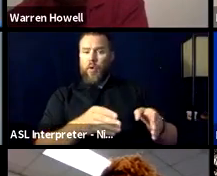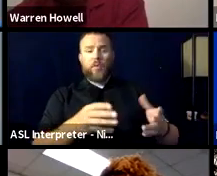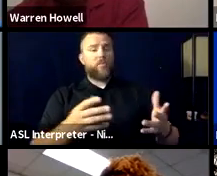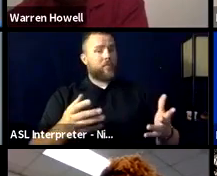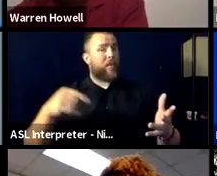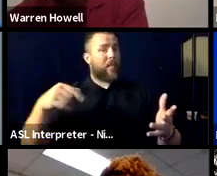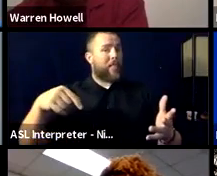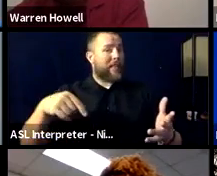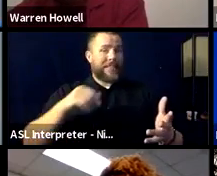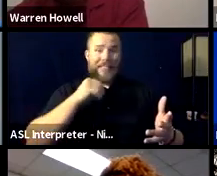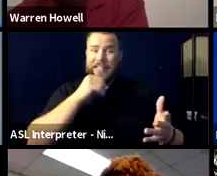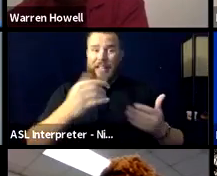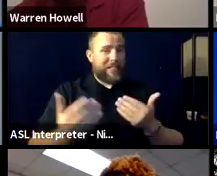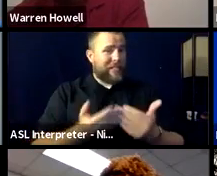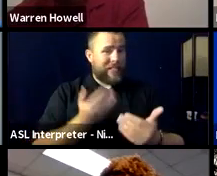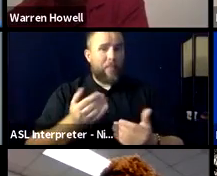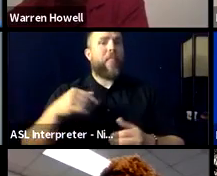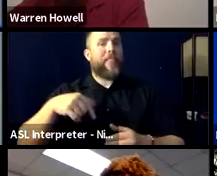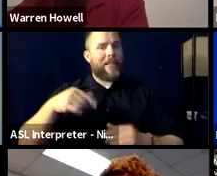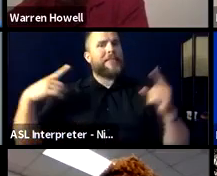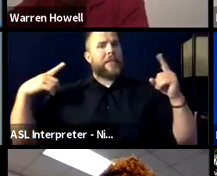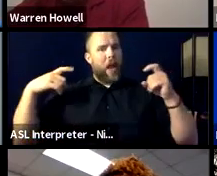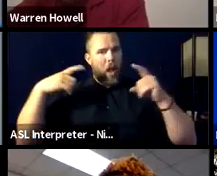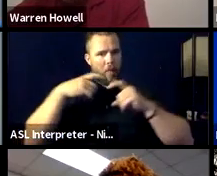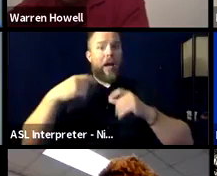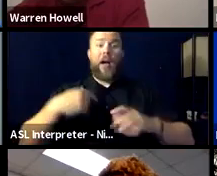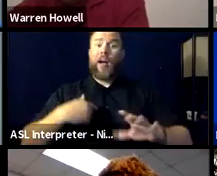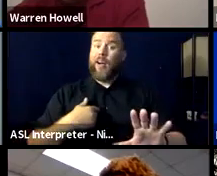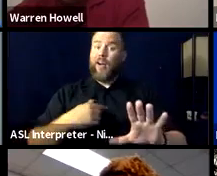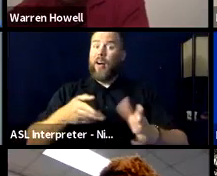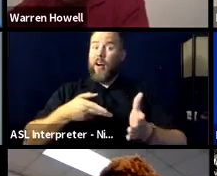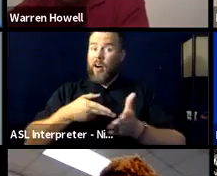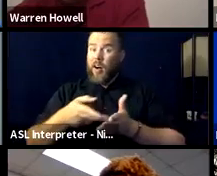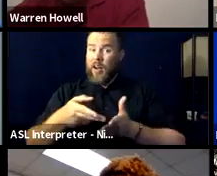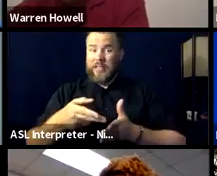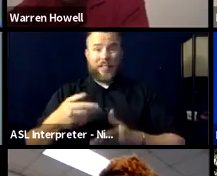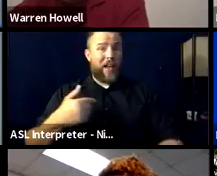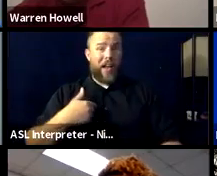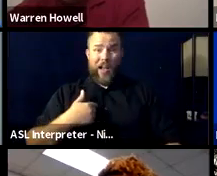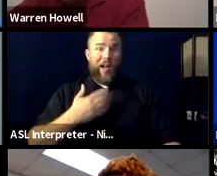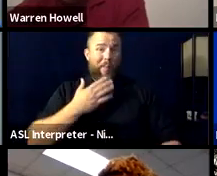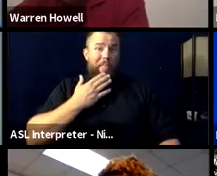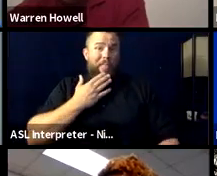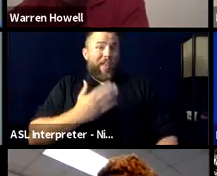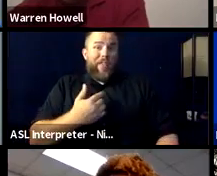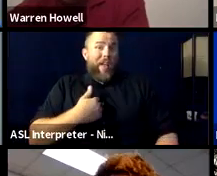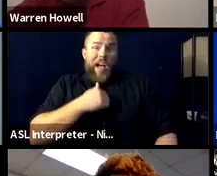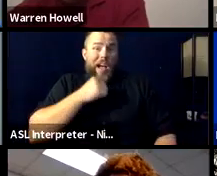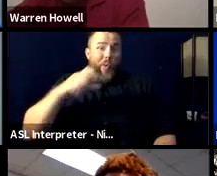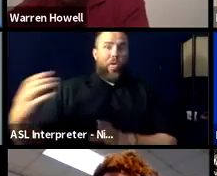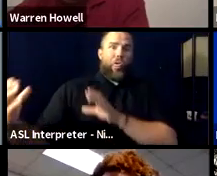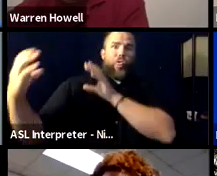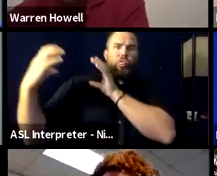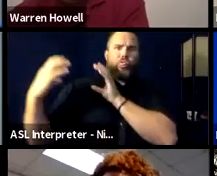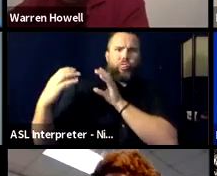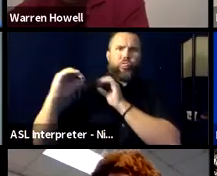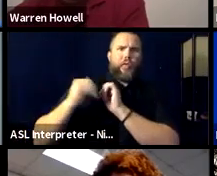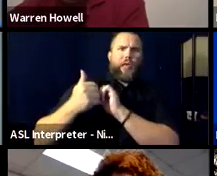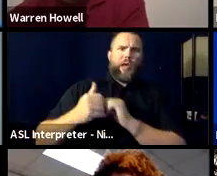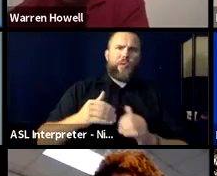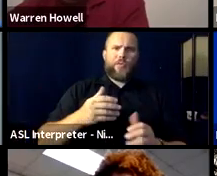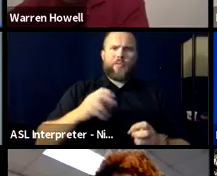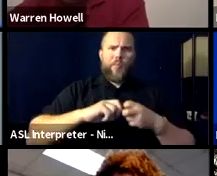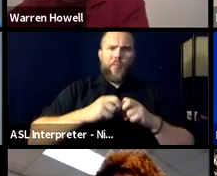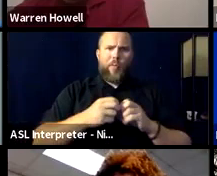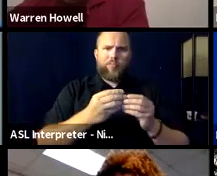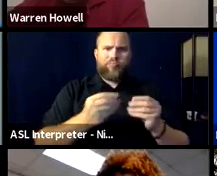complex problem, and I am very glad that I'm not the human being that has to decide how to solve the problem. You can finish up your thought, but